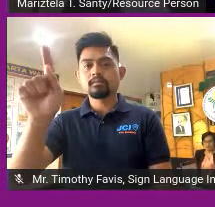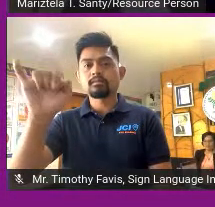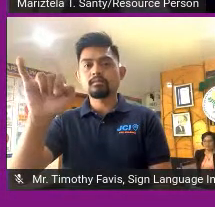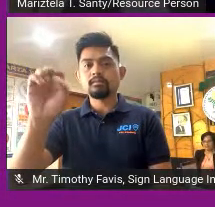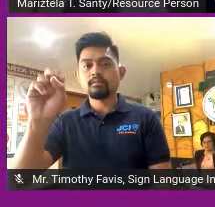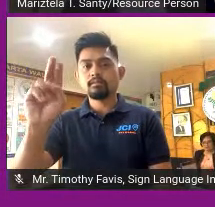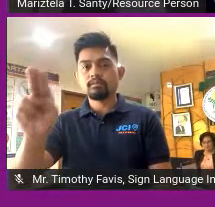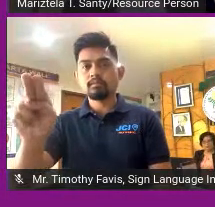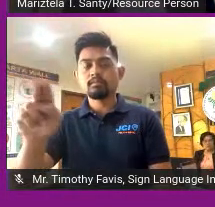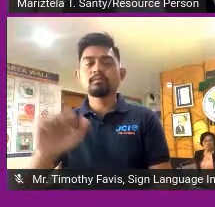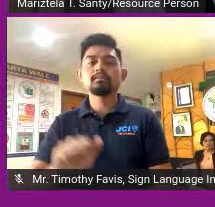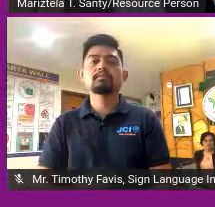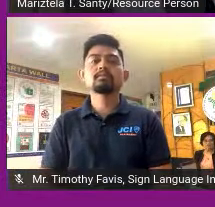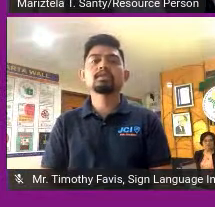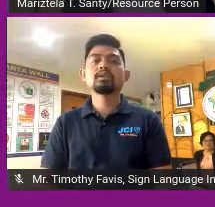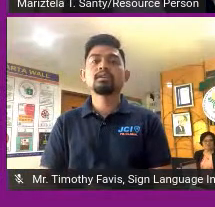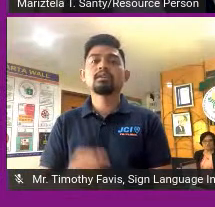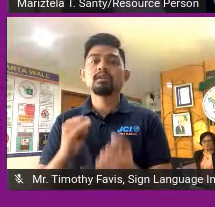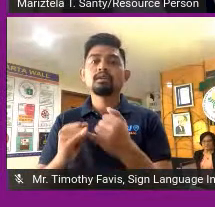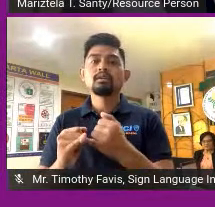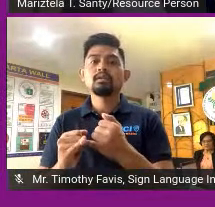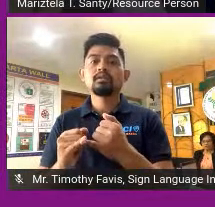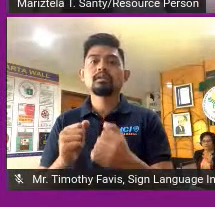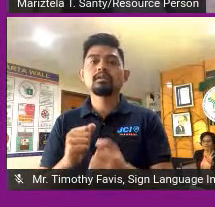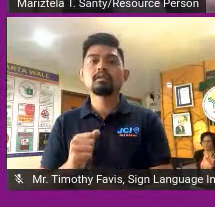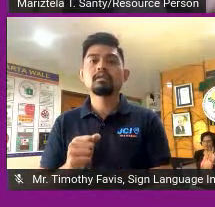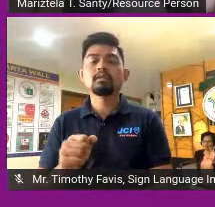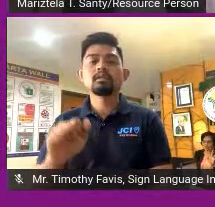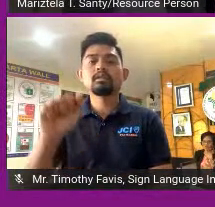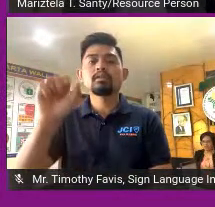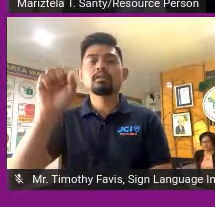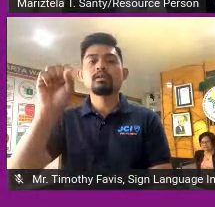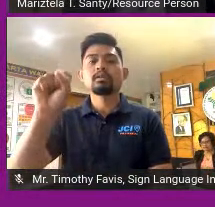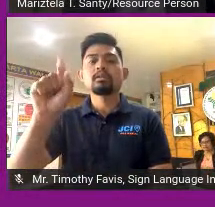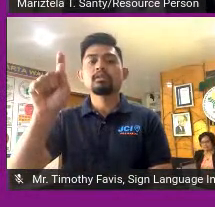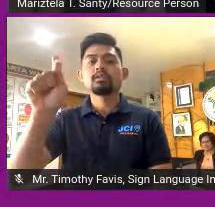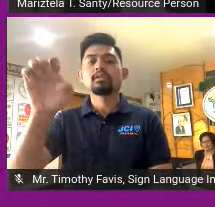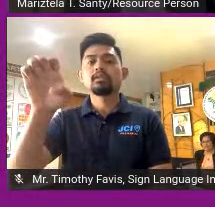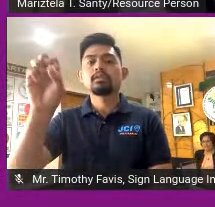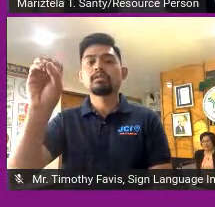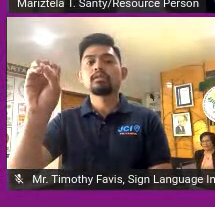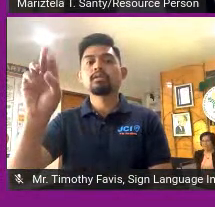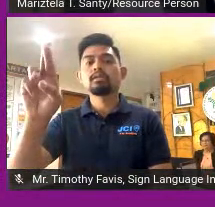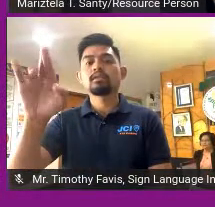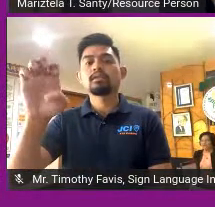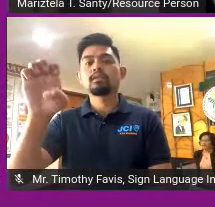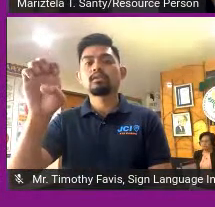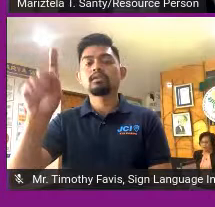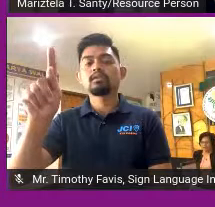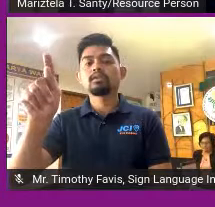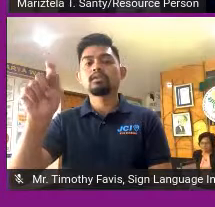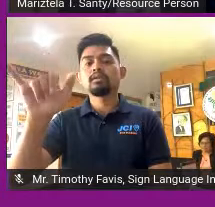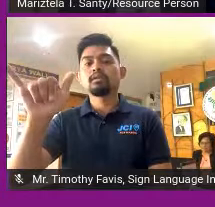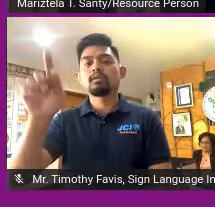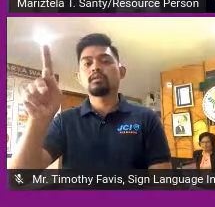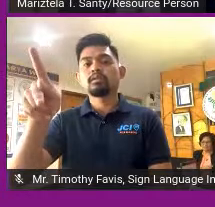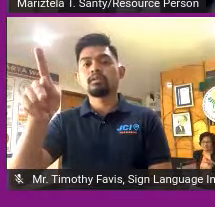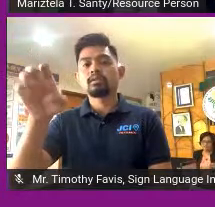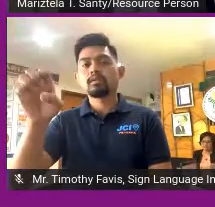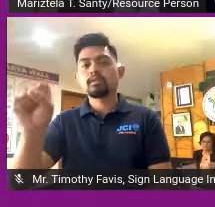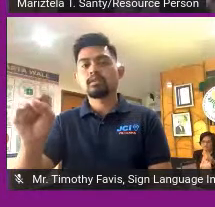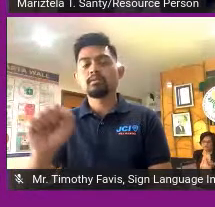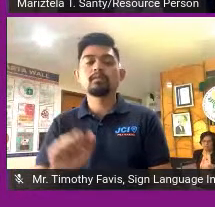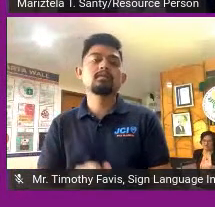the first one is stereotypes. So remember, those are the six gender biases.